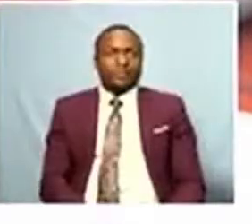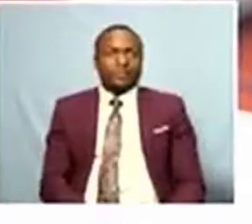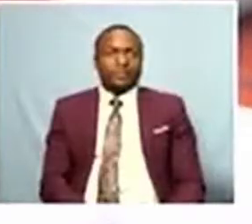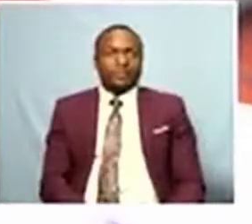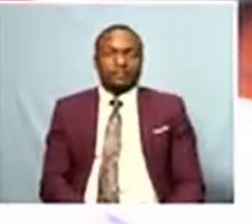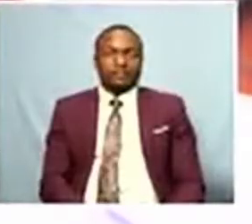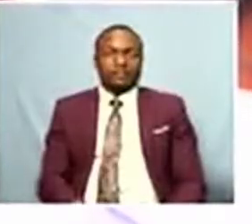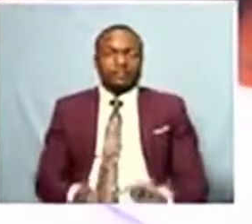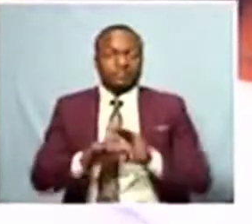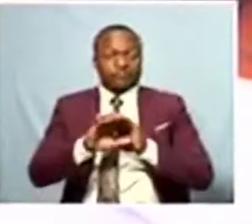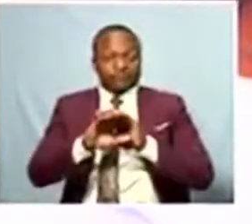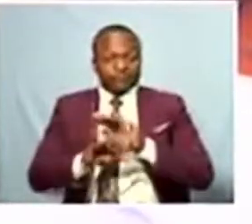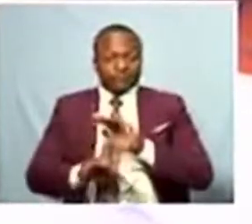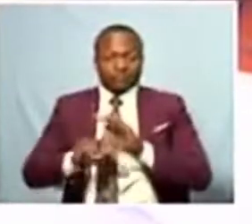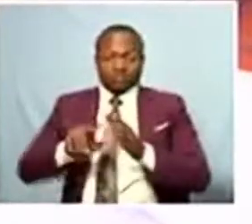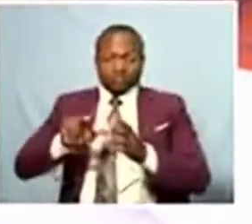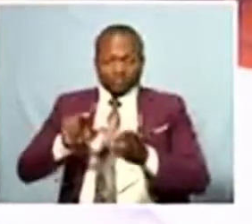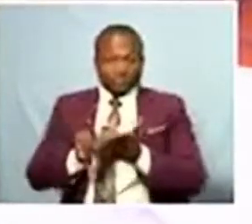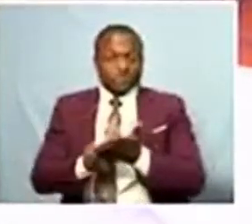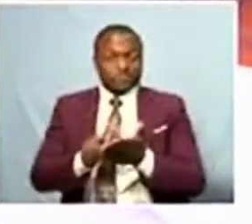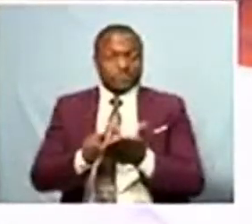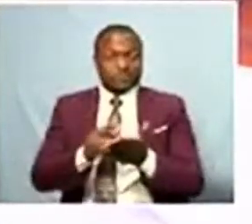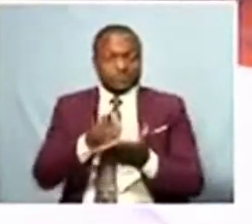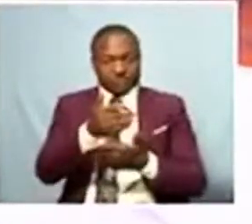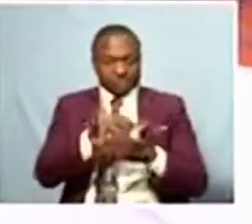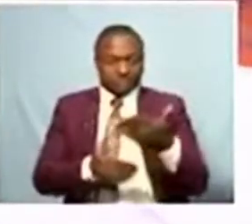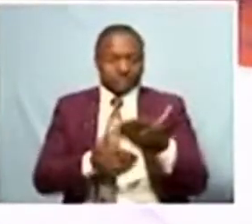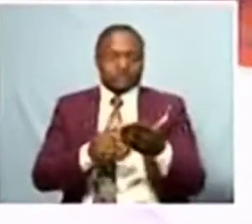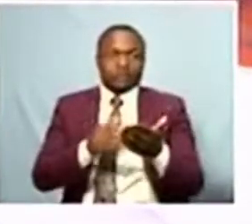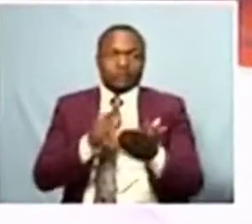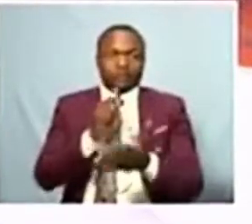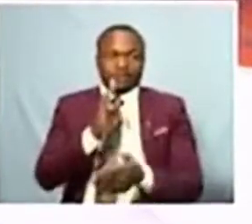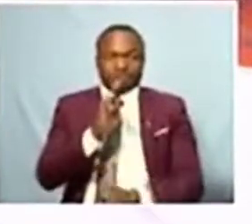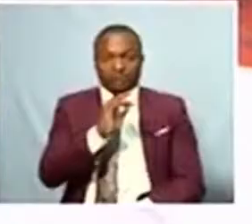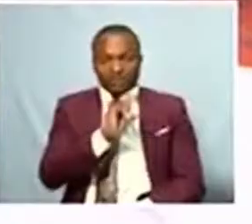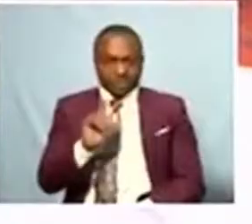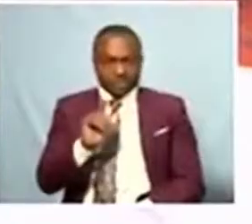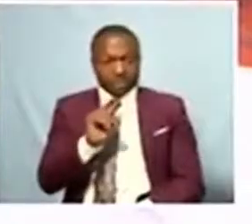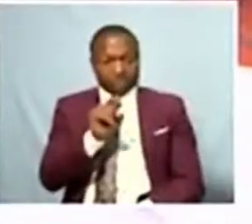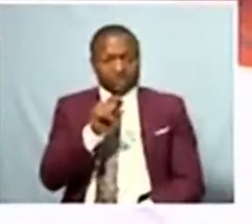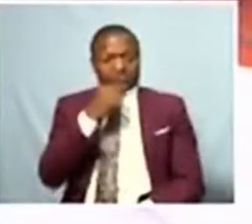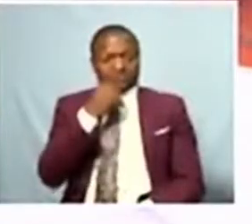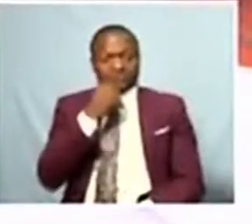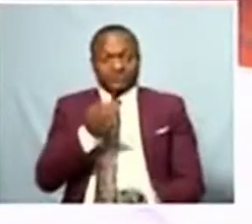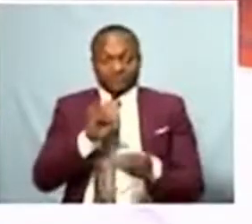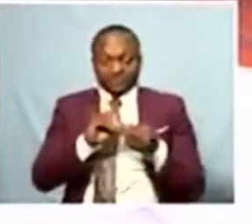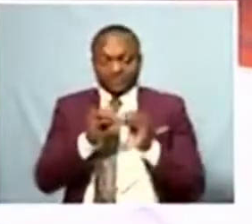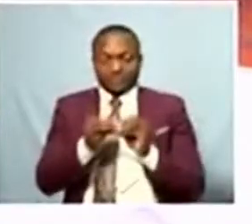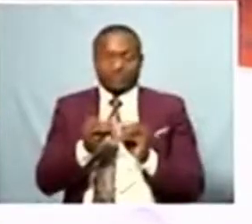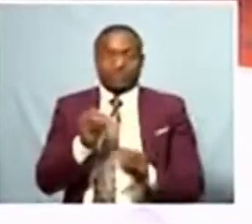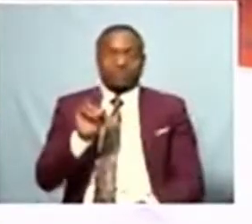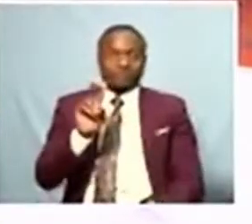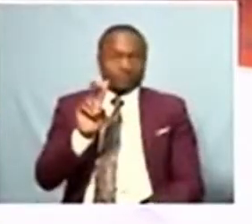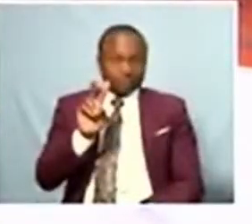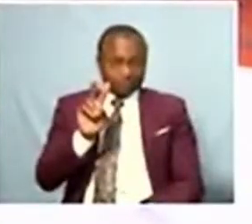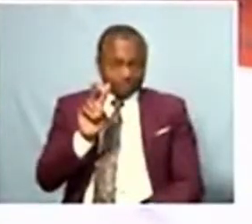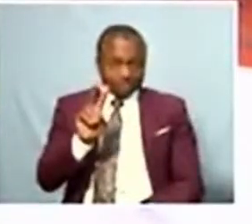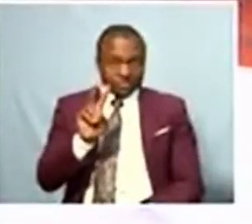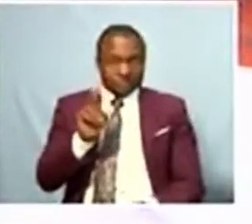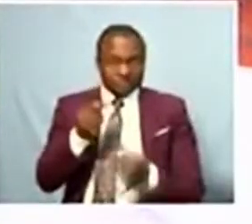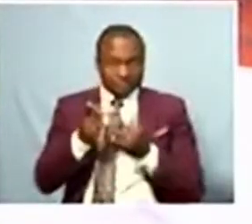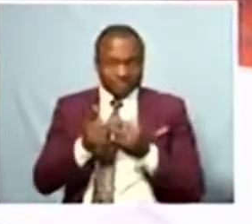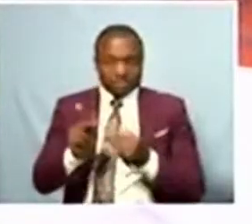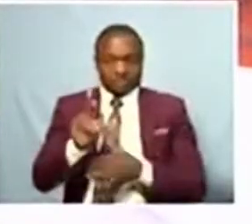Under ramifications of provisions of the bill, you have stated, number 2, that Part 5